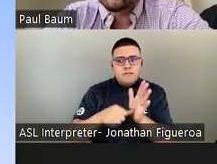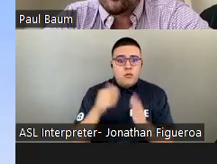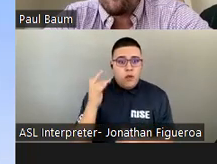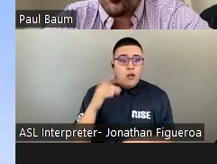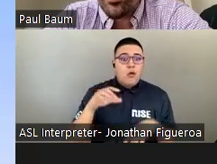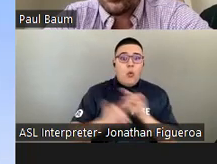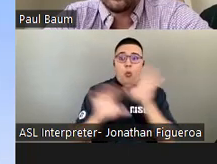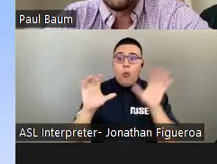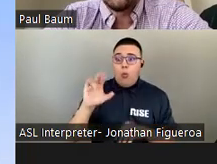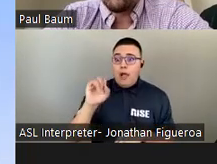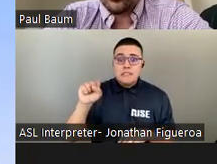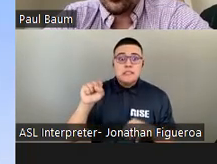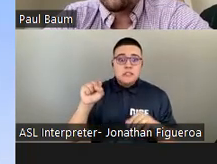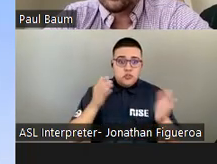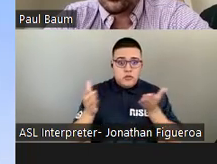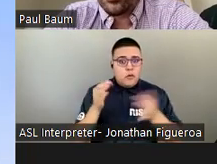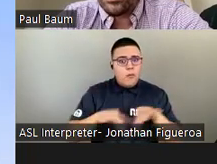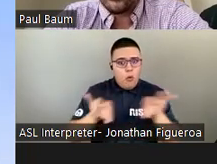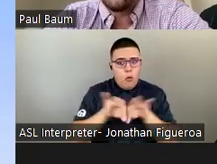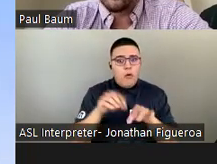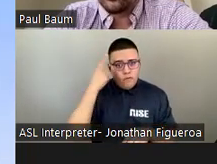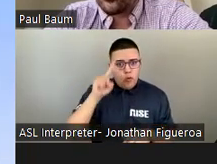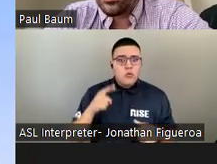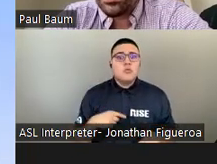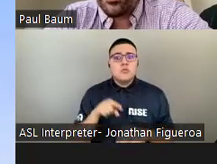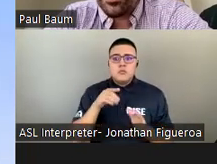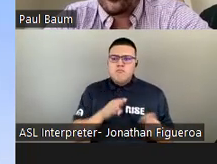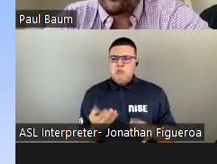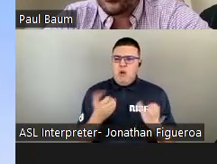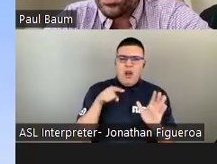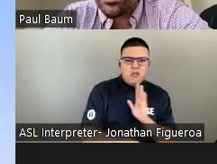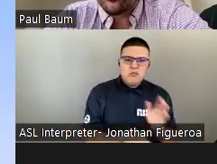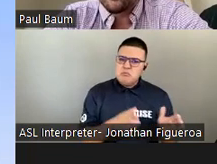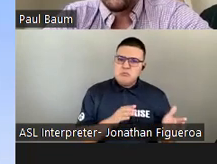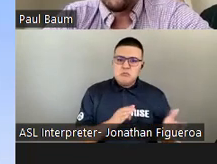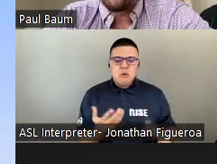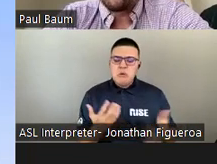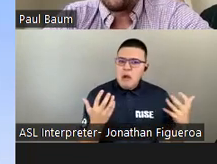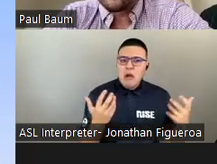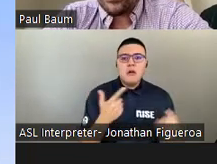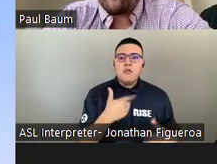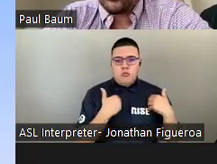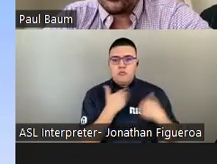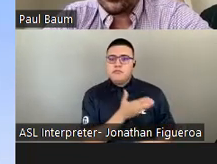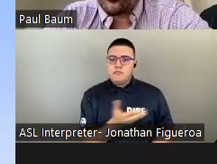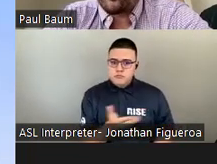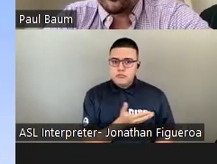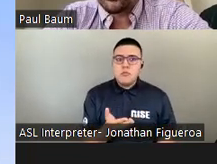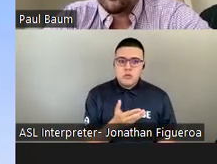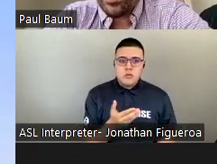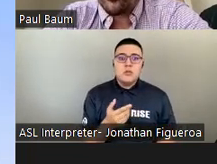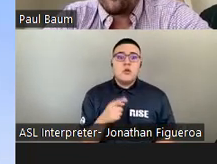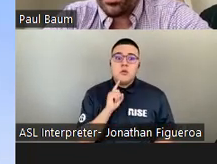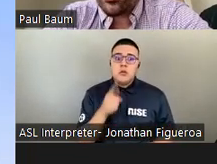are so important when it comes to suicidality and LGBTQ youth. And I will tell you that there was definitely a